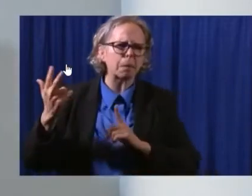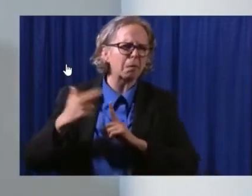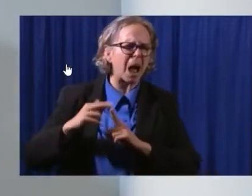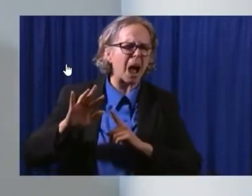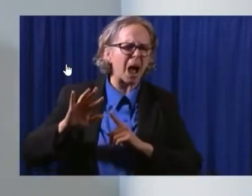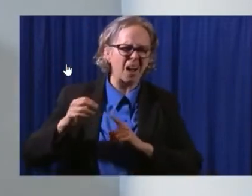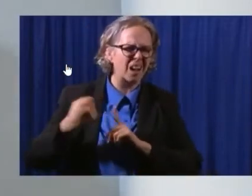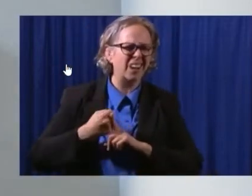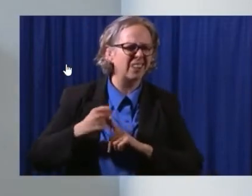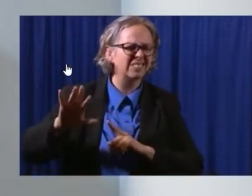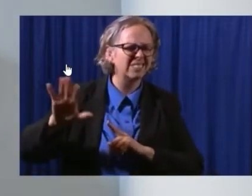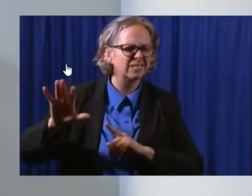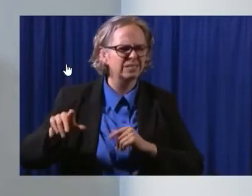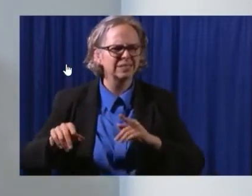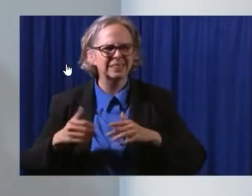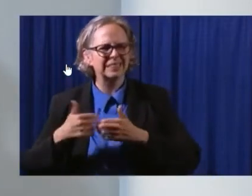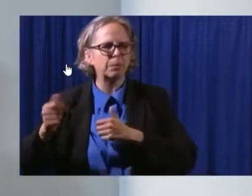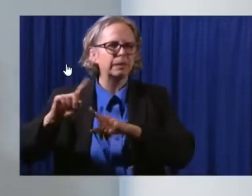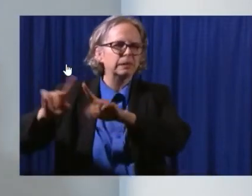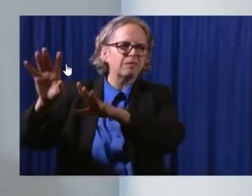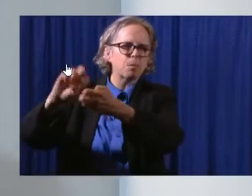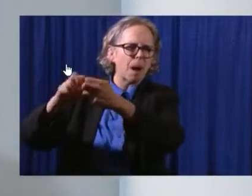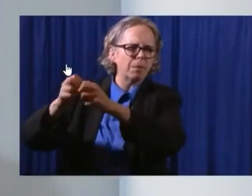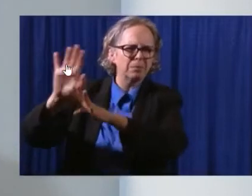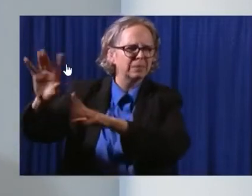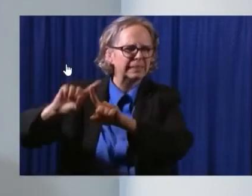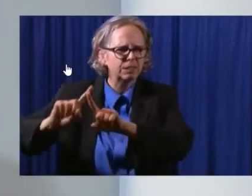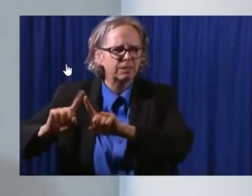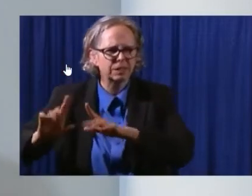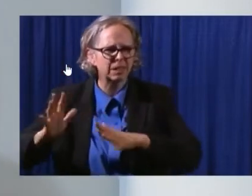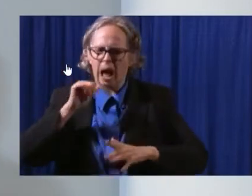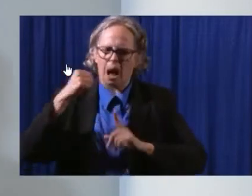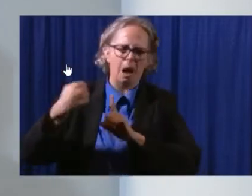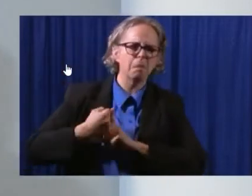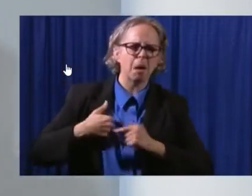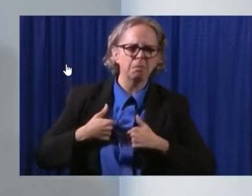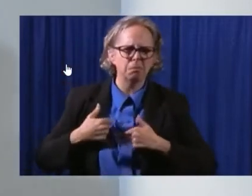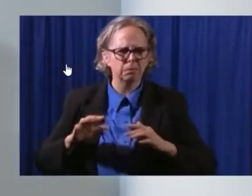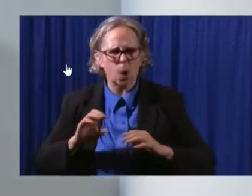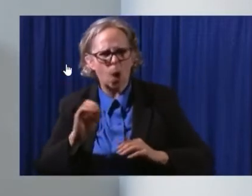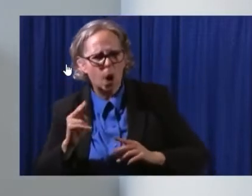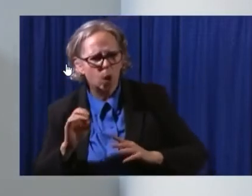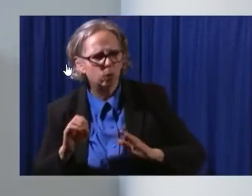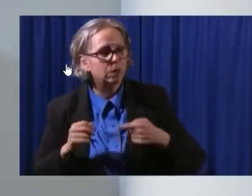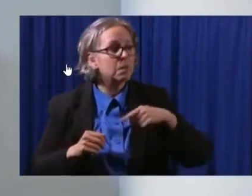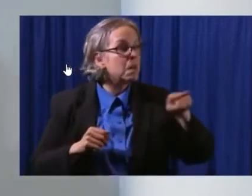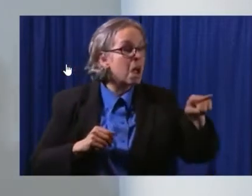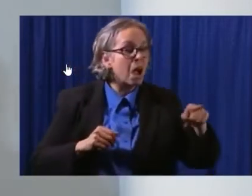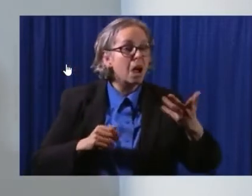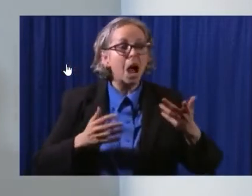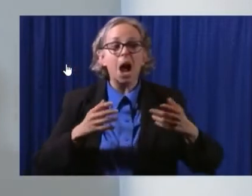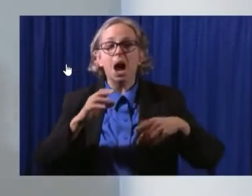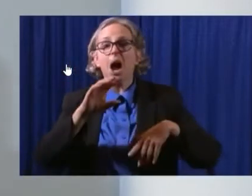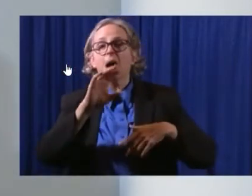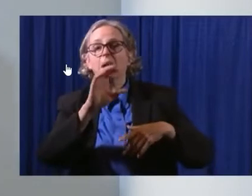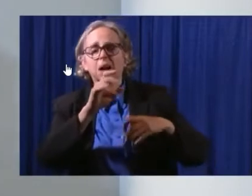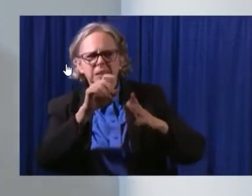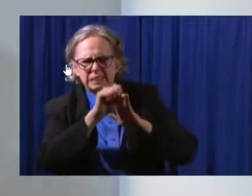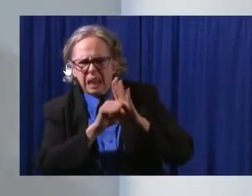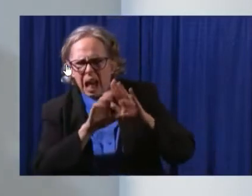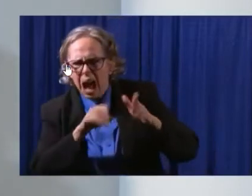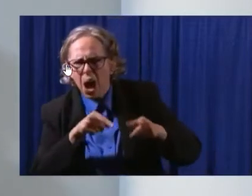nation's capital, may not affect your daily lives. If you hear about what's happening at the state capitol in Columbus, also important, a little closer